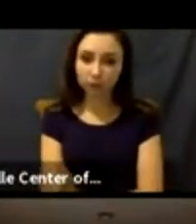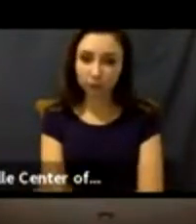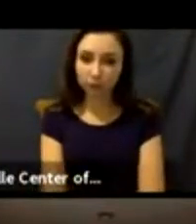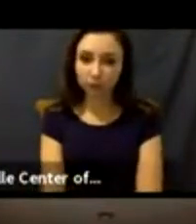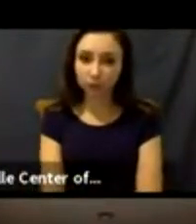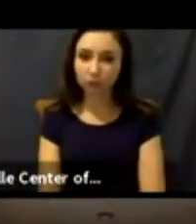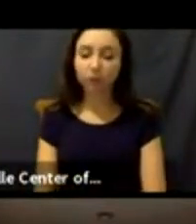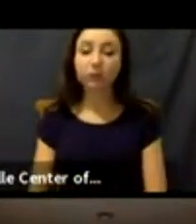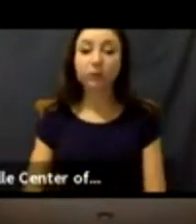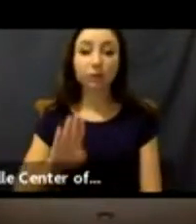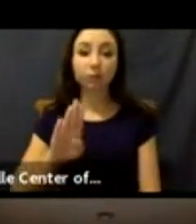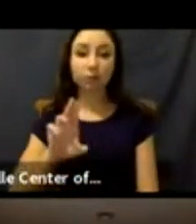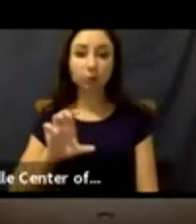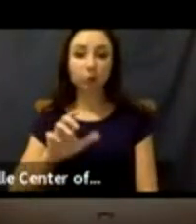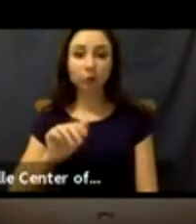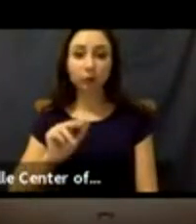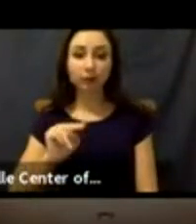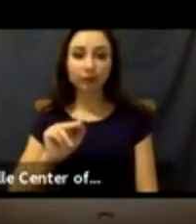for the board is,